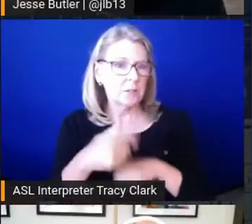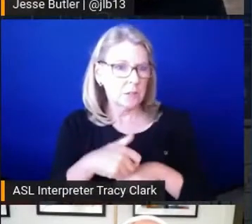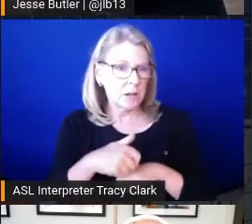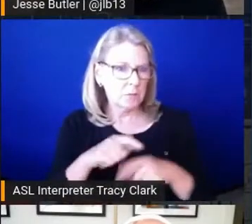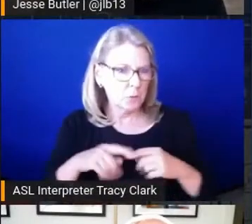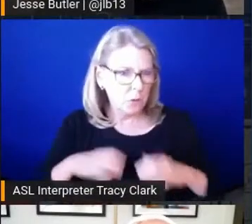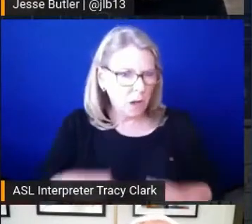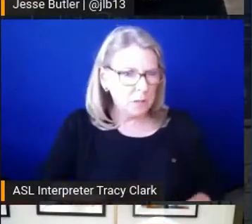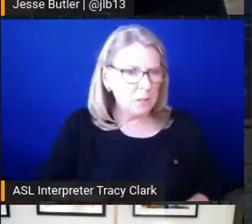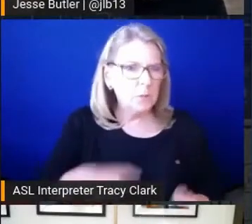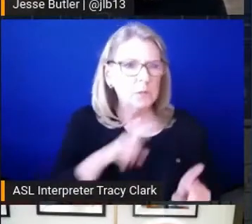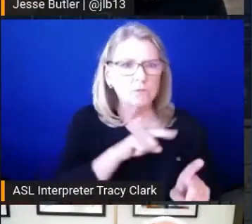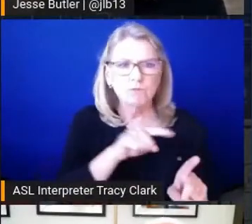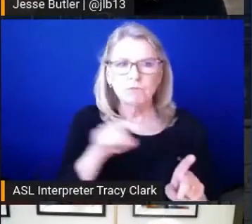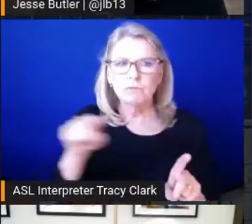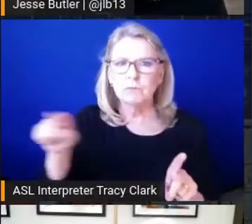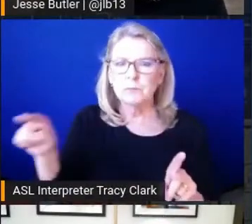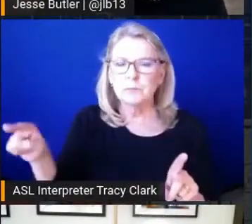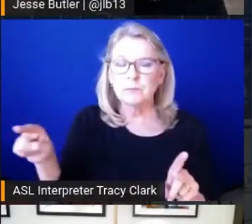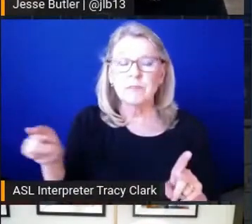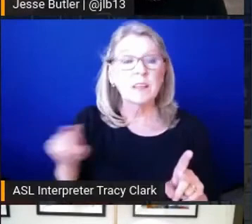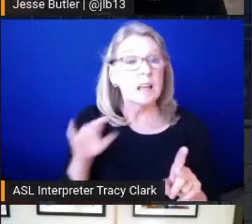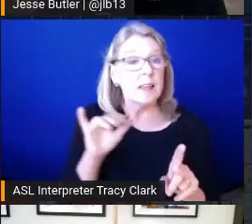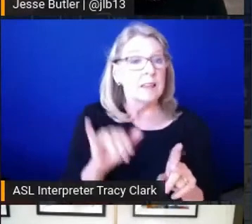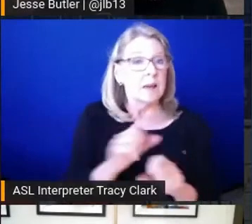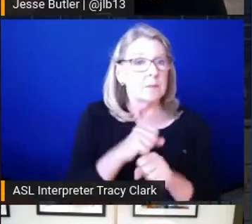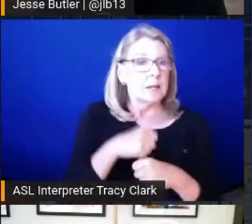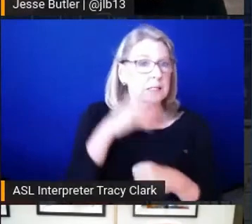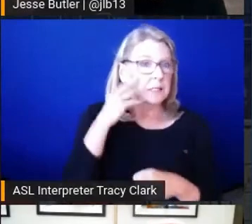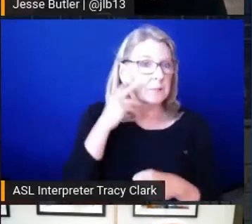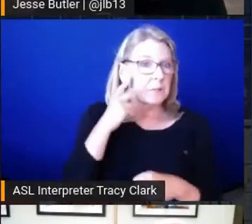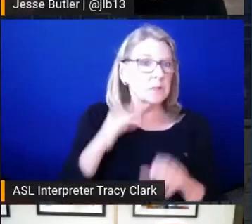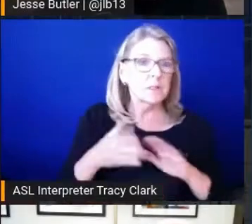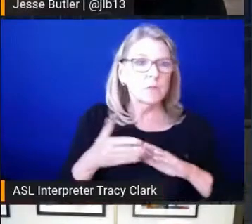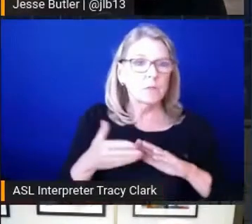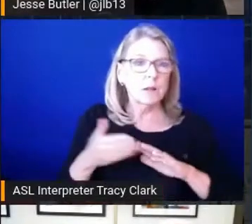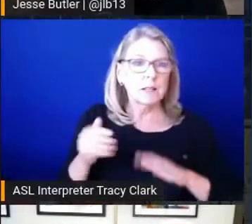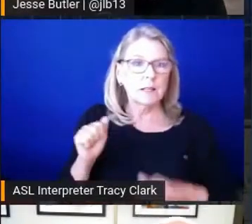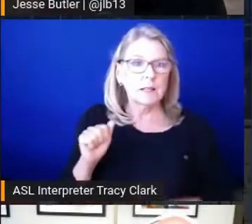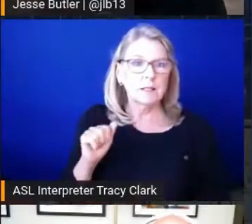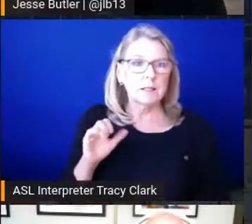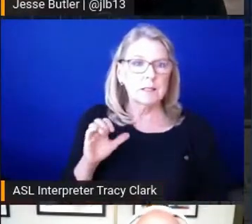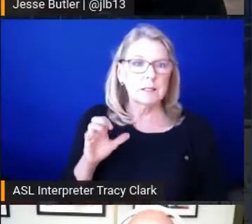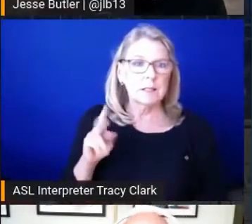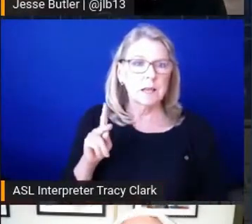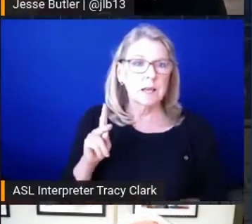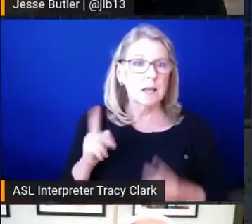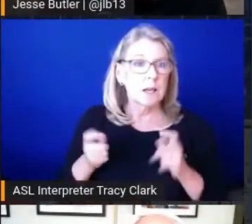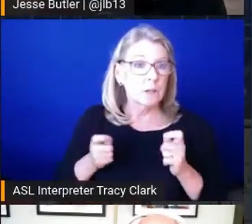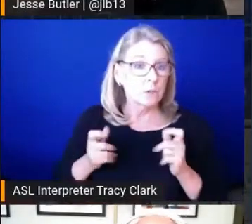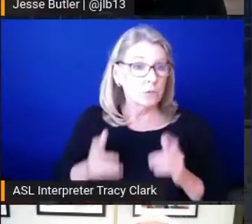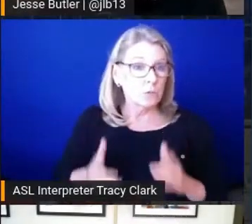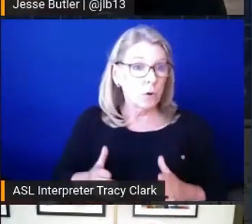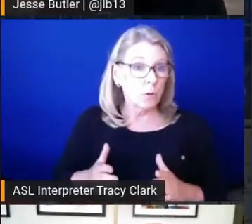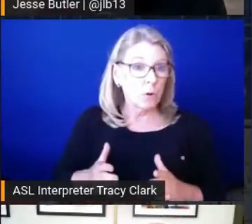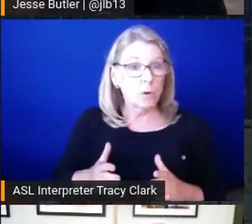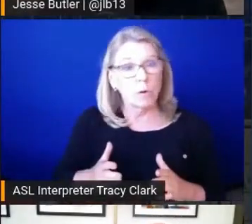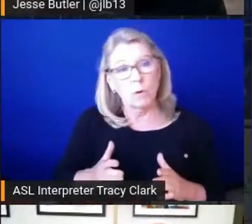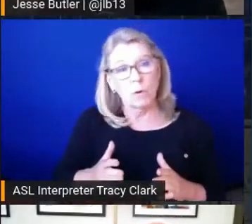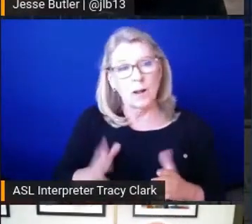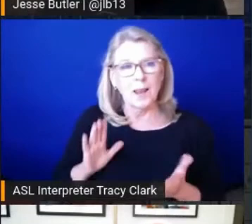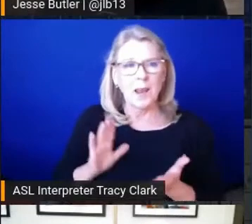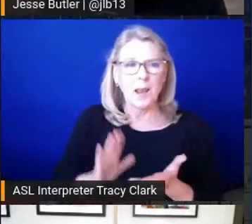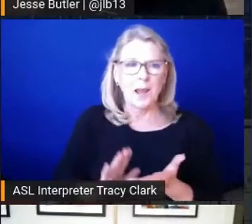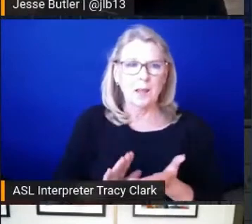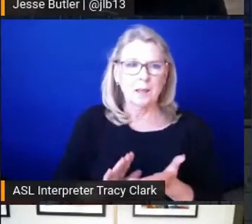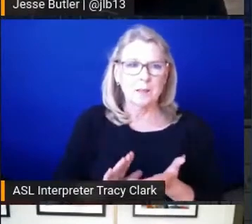makes the experience of running ACK controllers a little less painful, put it that way. If you